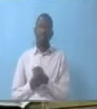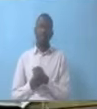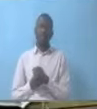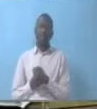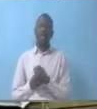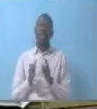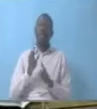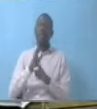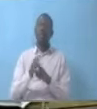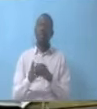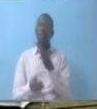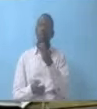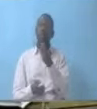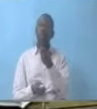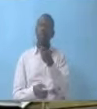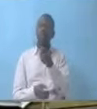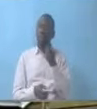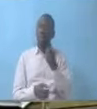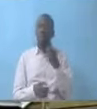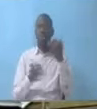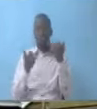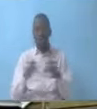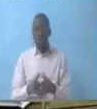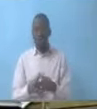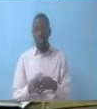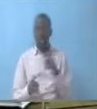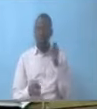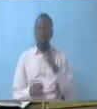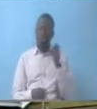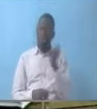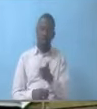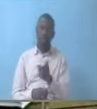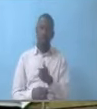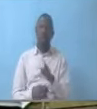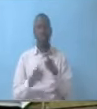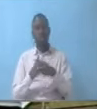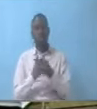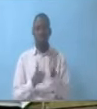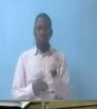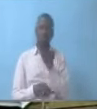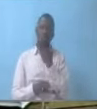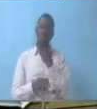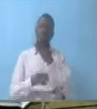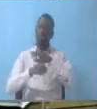involved, as well as go to prison. There are laws